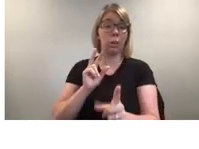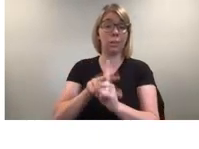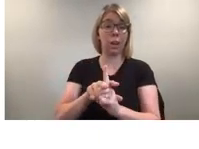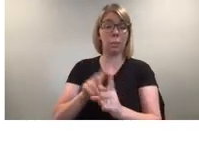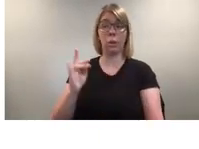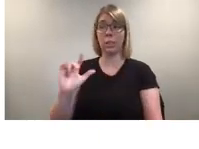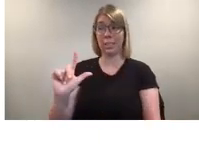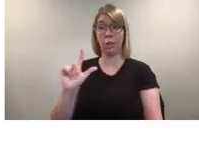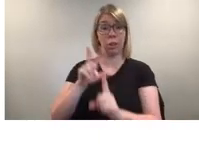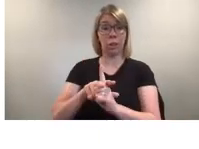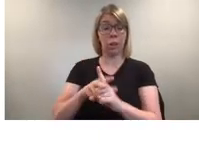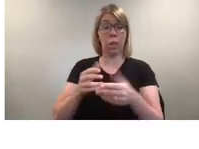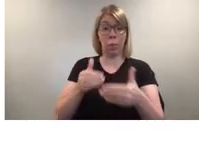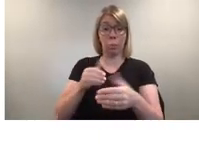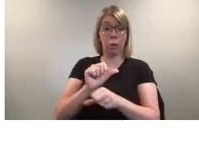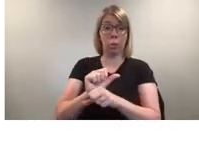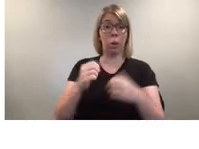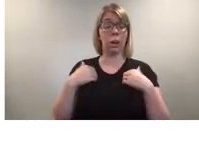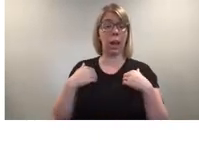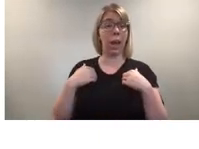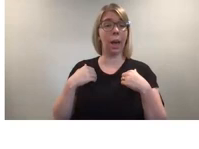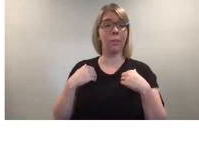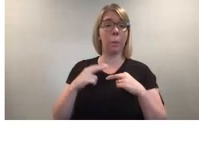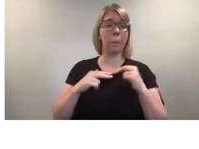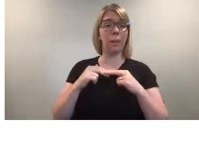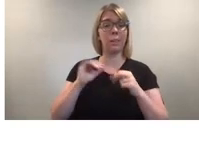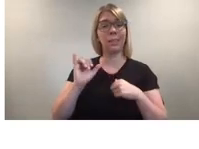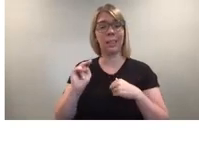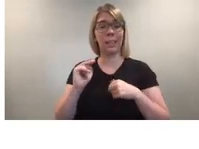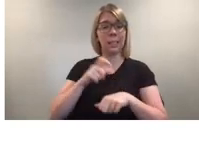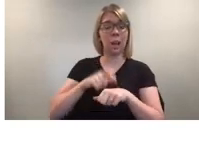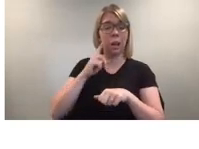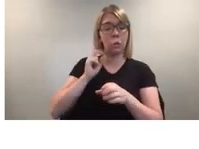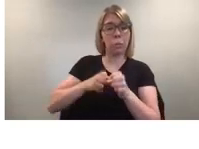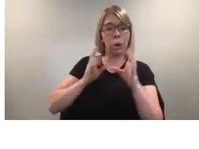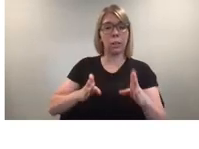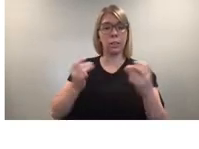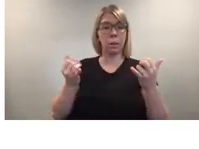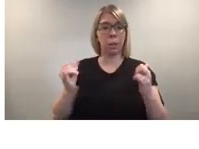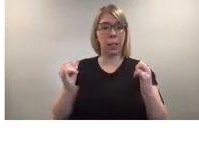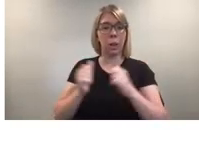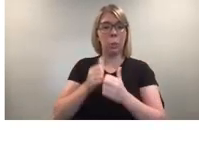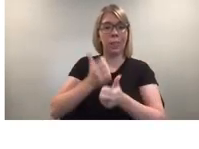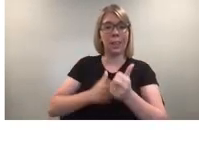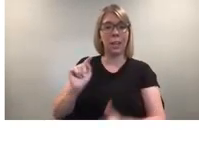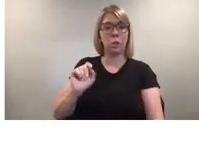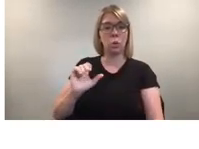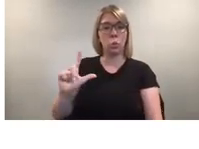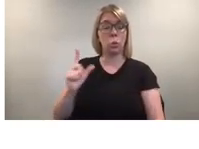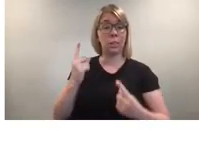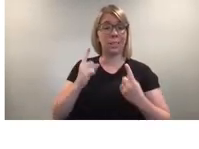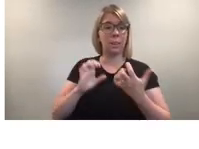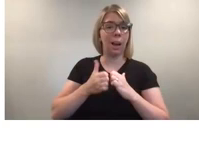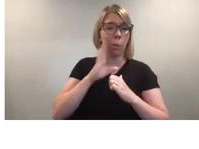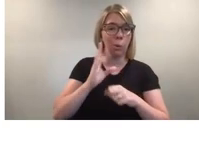pre-work for each session, there is built-in time for the participants to play around with each tool and think about how they might use it in their work.